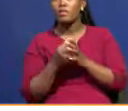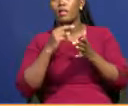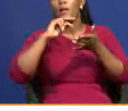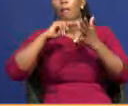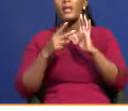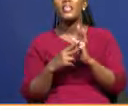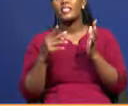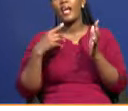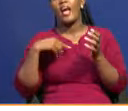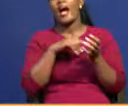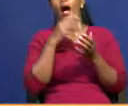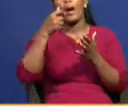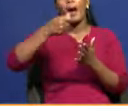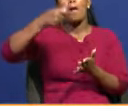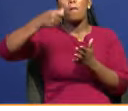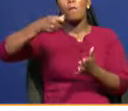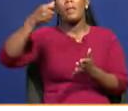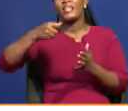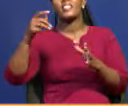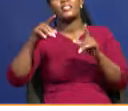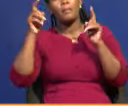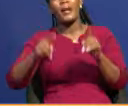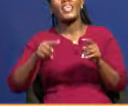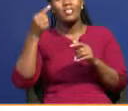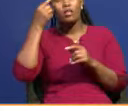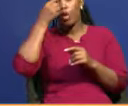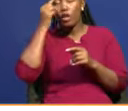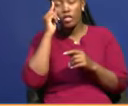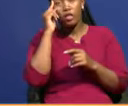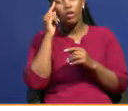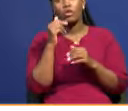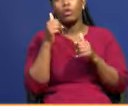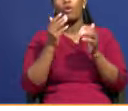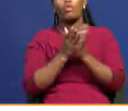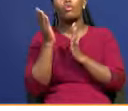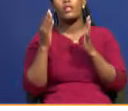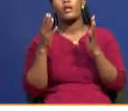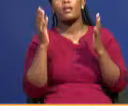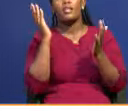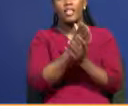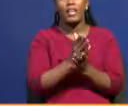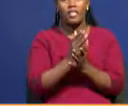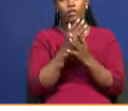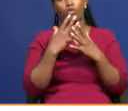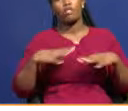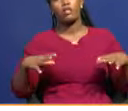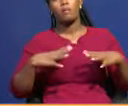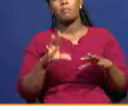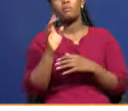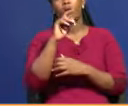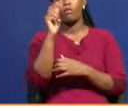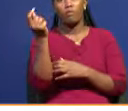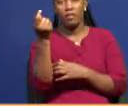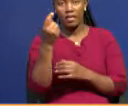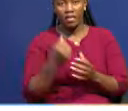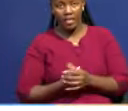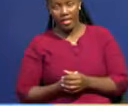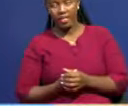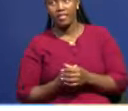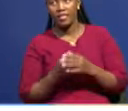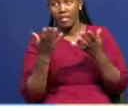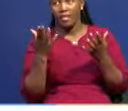finance bill, our budget, must be original to the context and to the realities of the people of Kenya. Okay. Omondi,